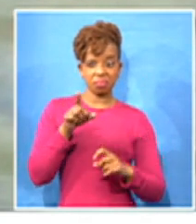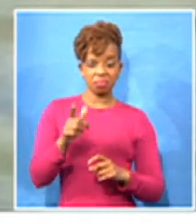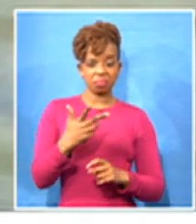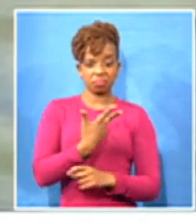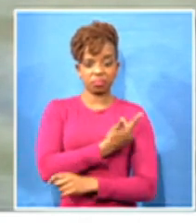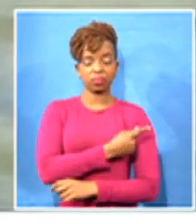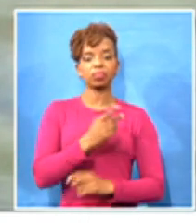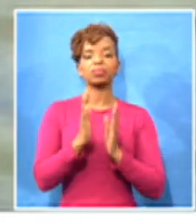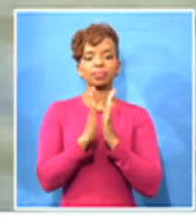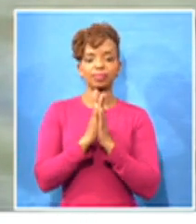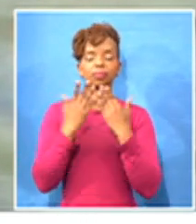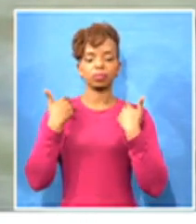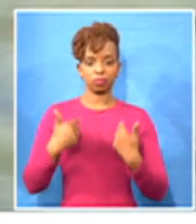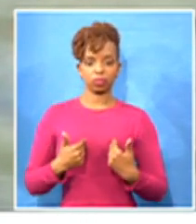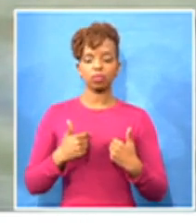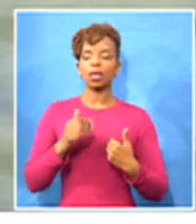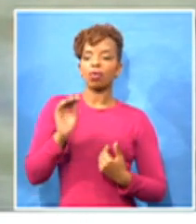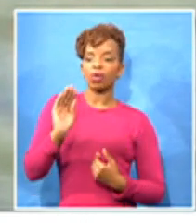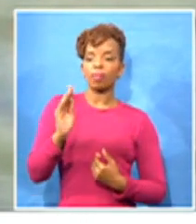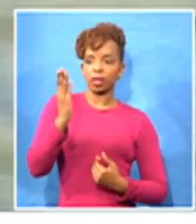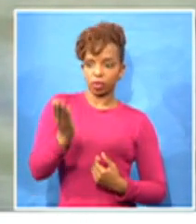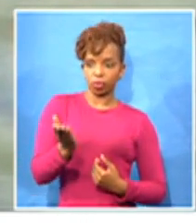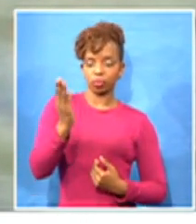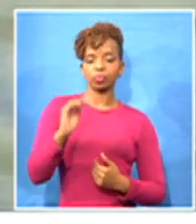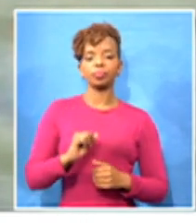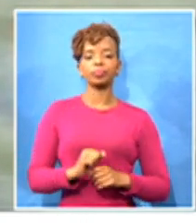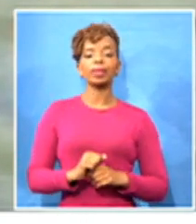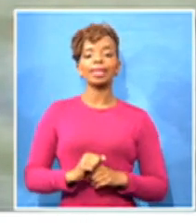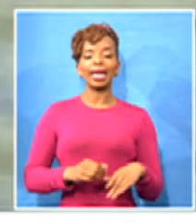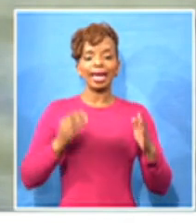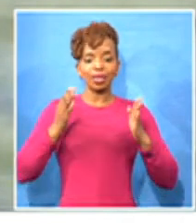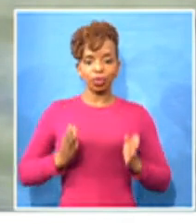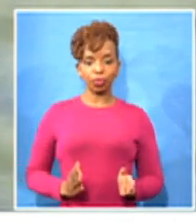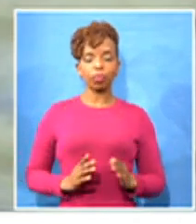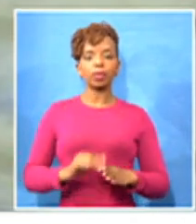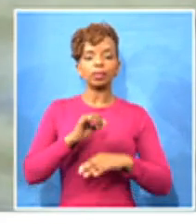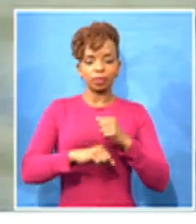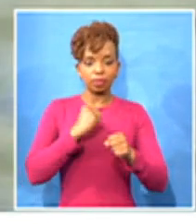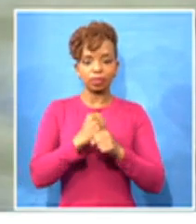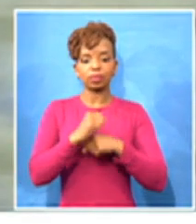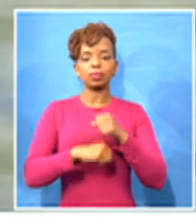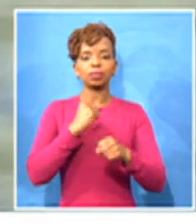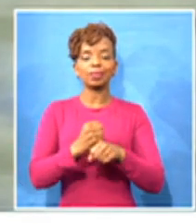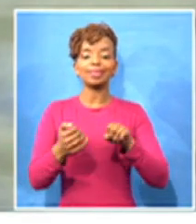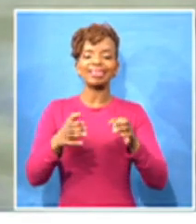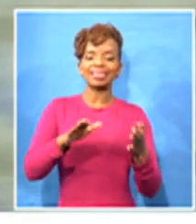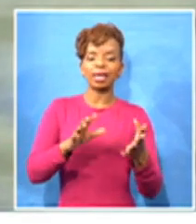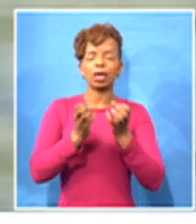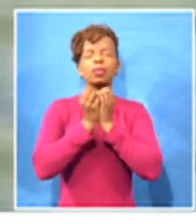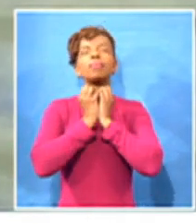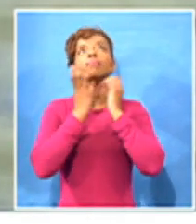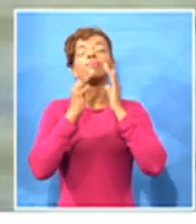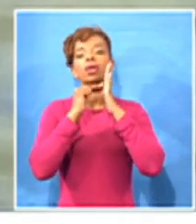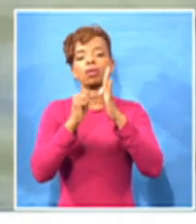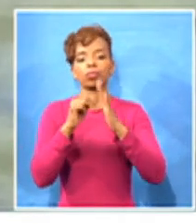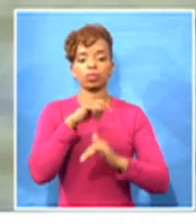that human beings on an annual basis die by the millions as a result